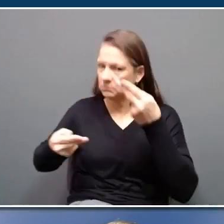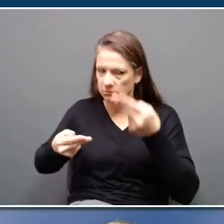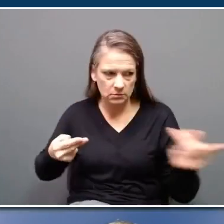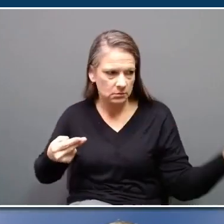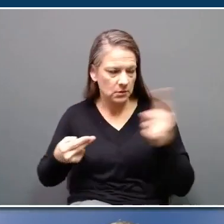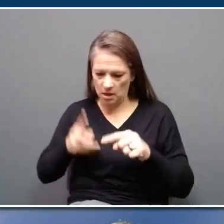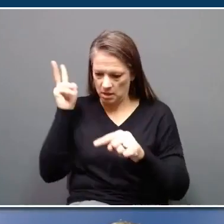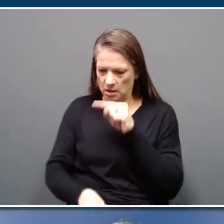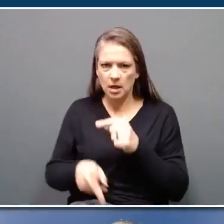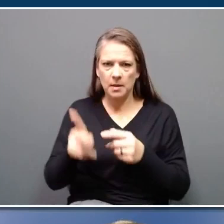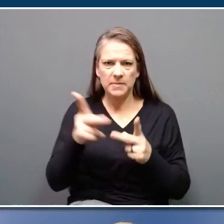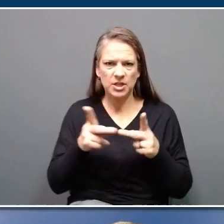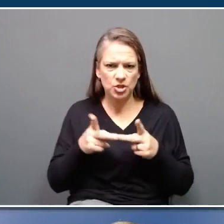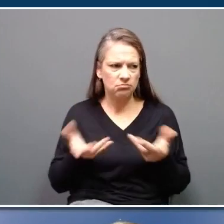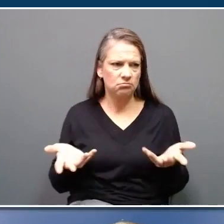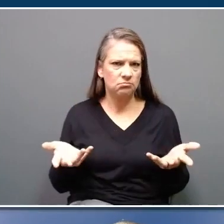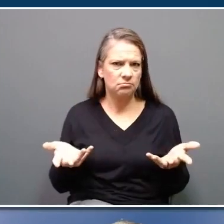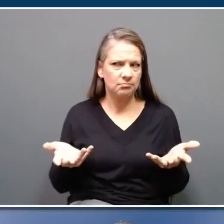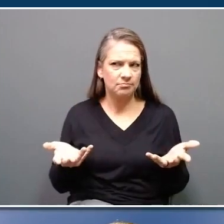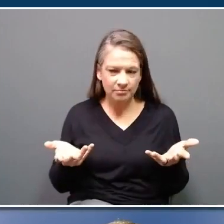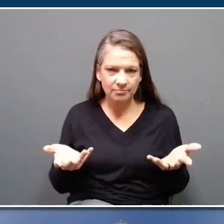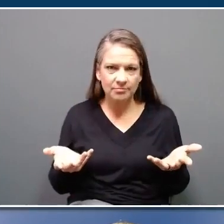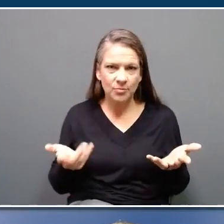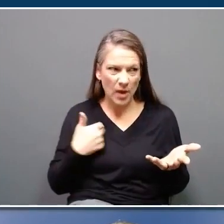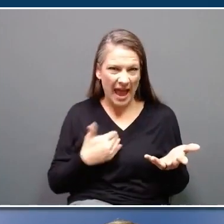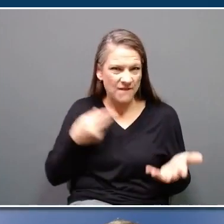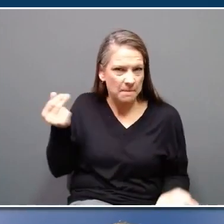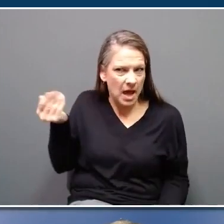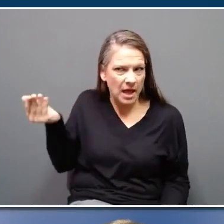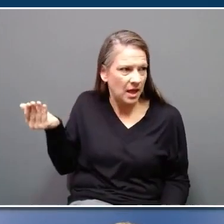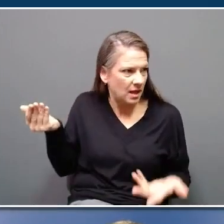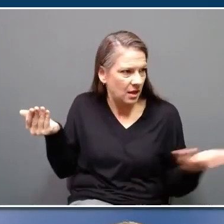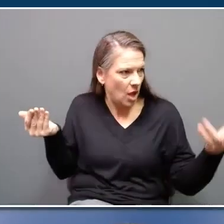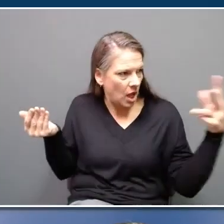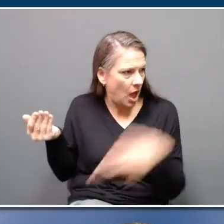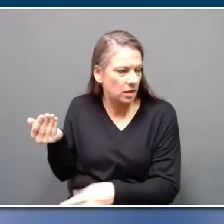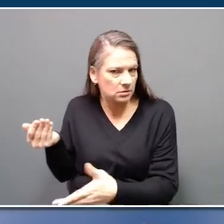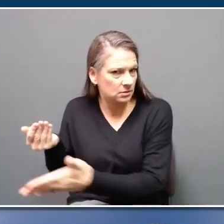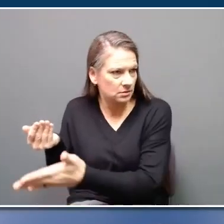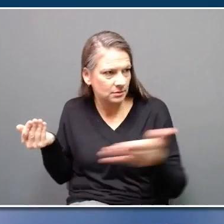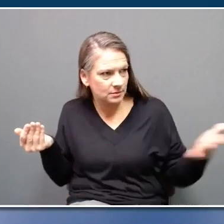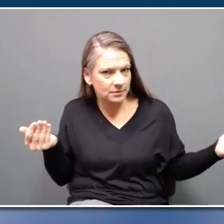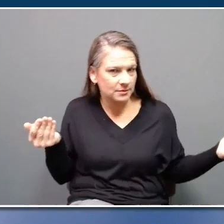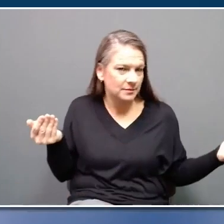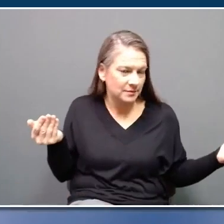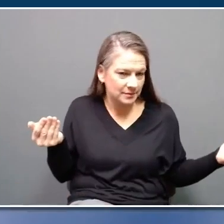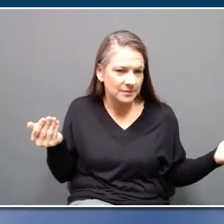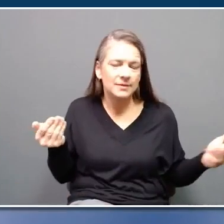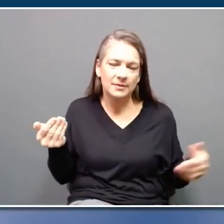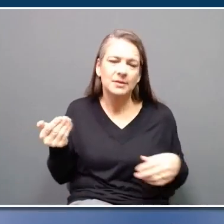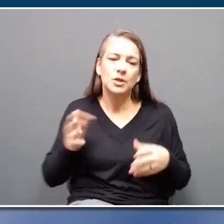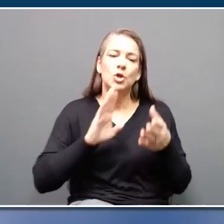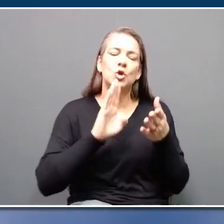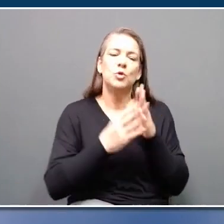all the positions that we now have the money to actually fill that we previously haven't been able to fill. Community-based